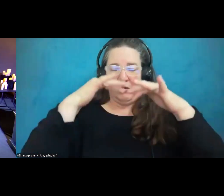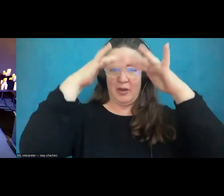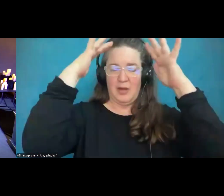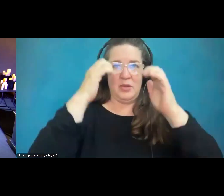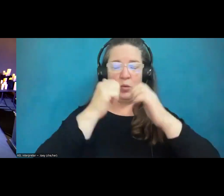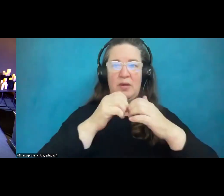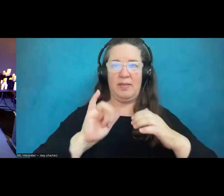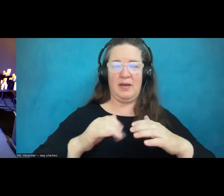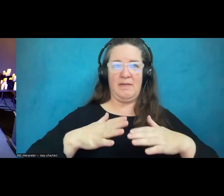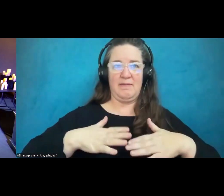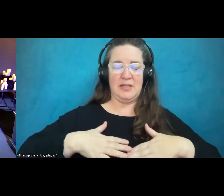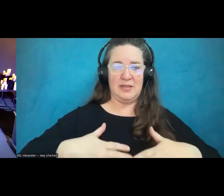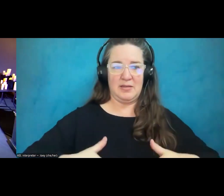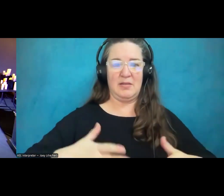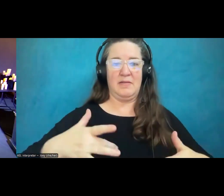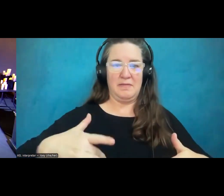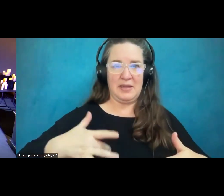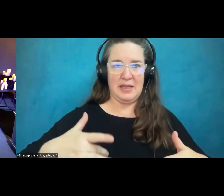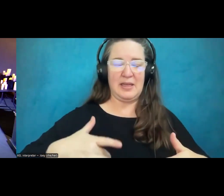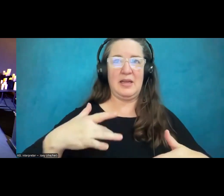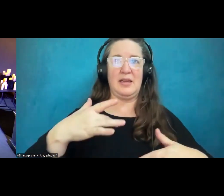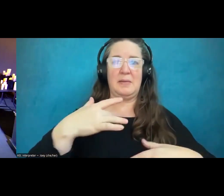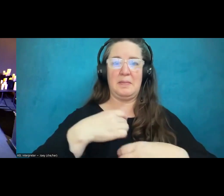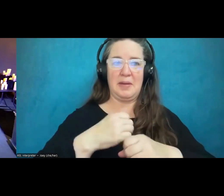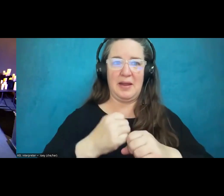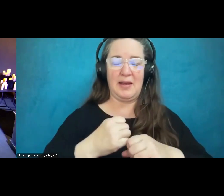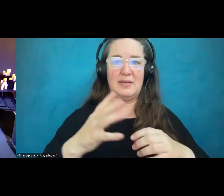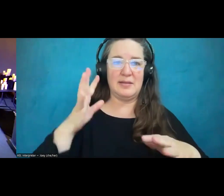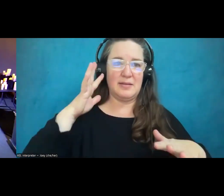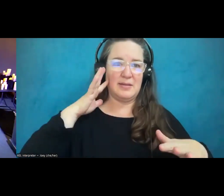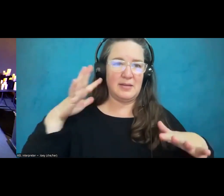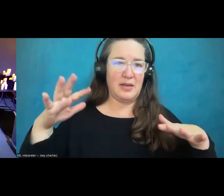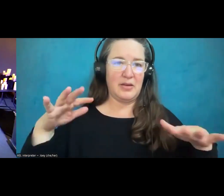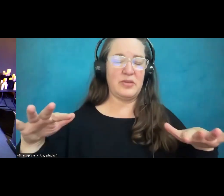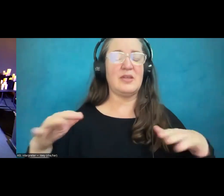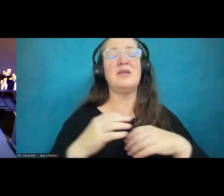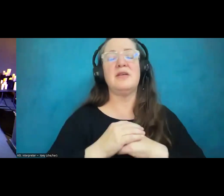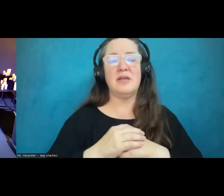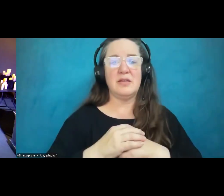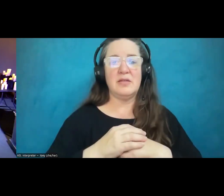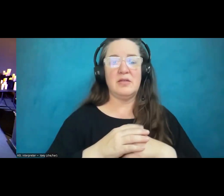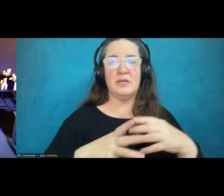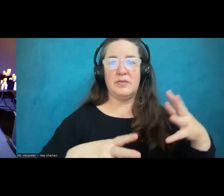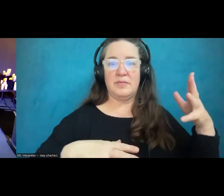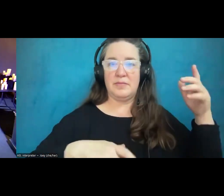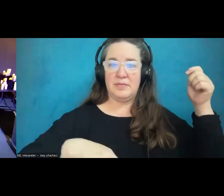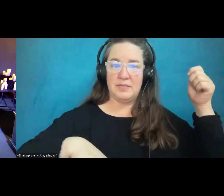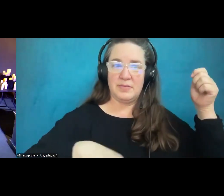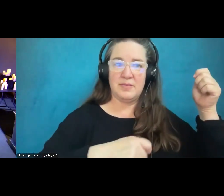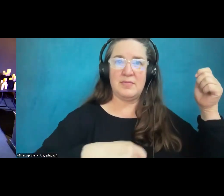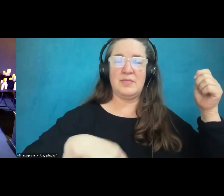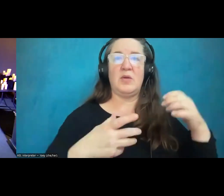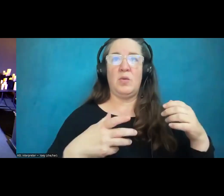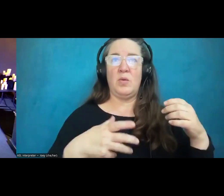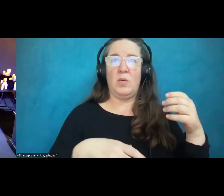my fingers were a little all over the place, holding the cello like that, again,